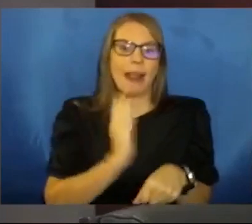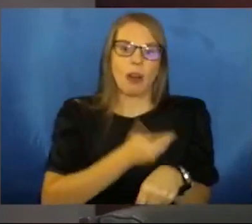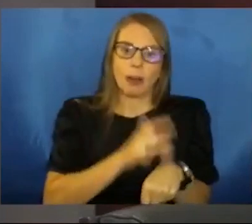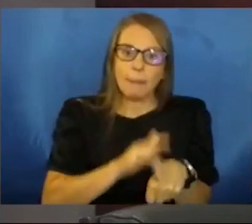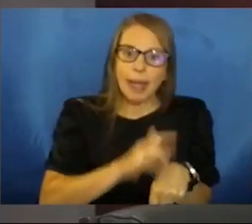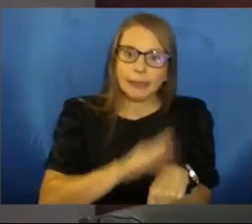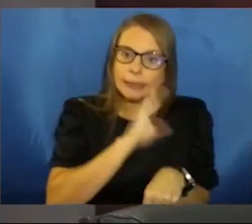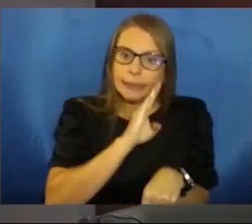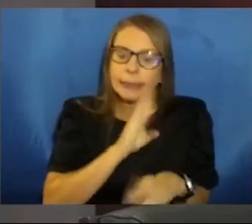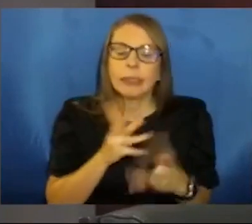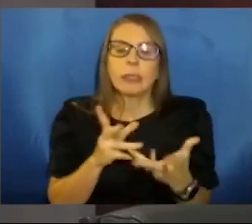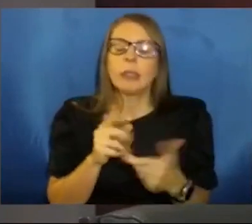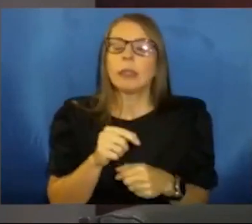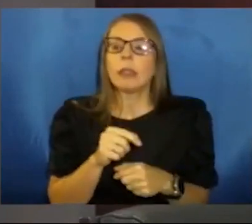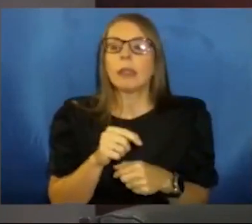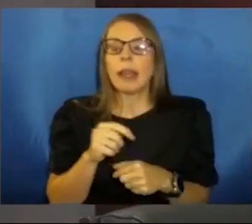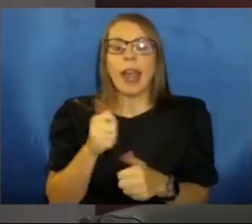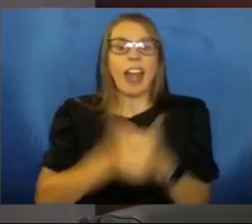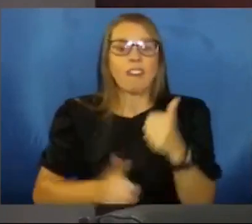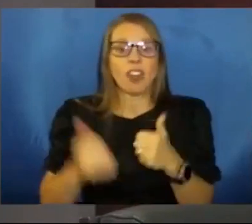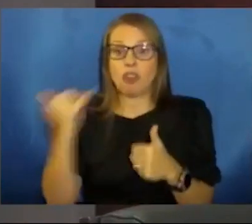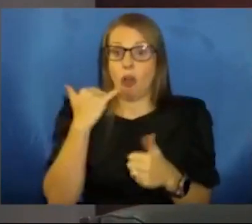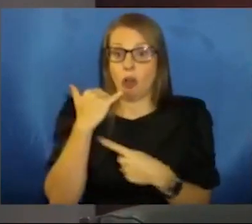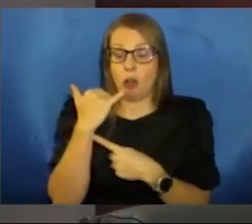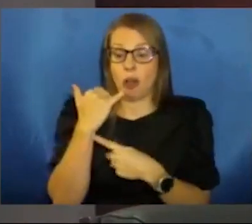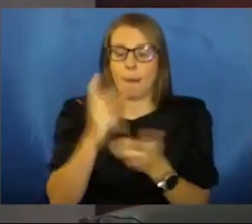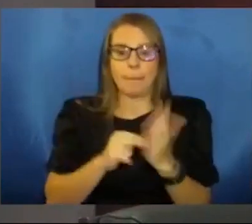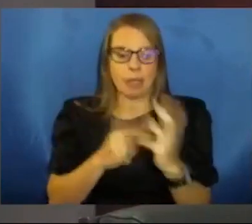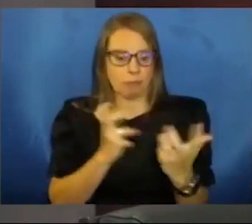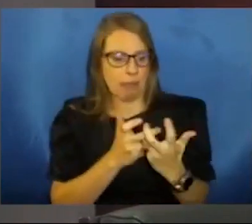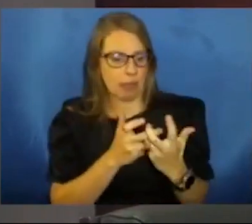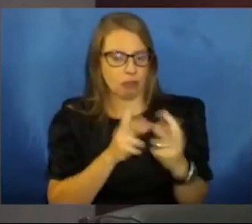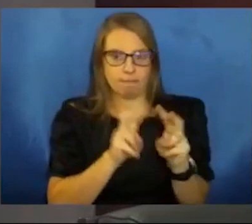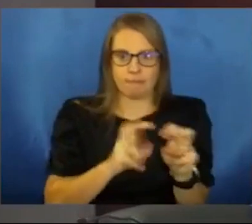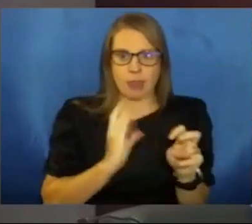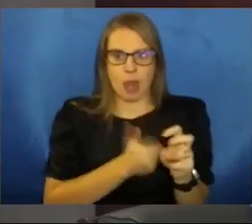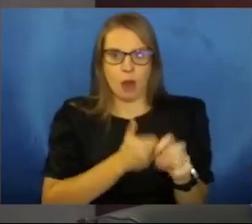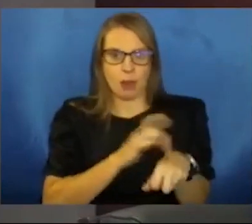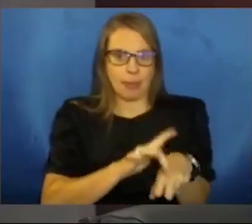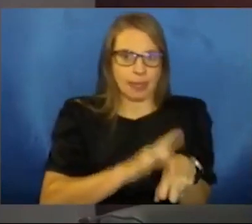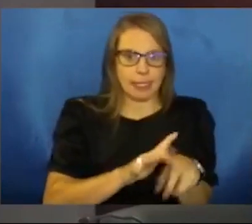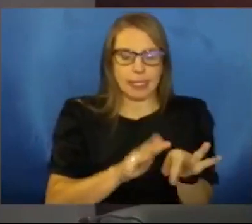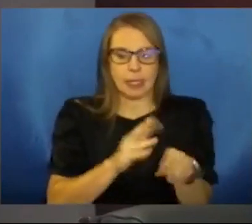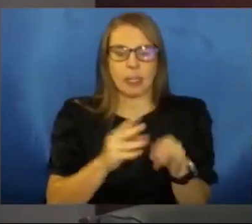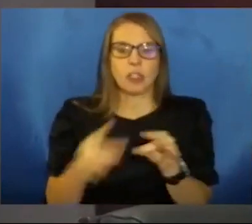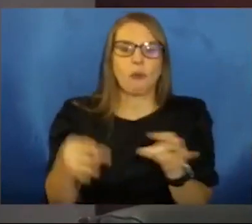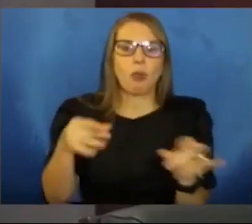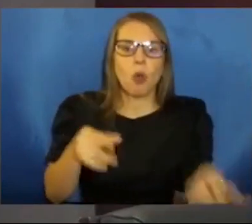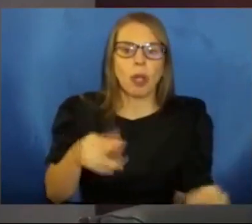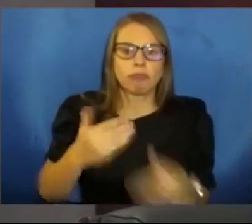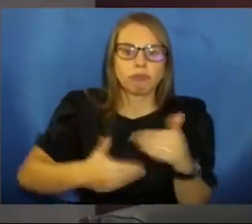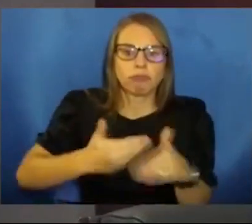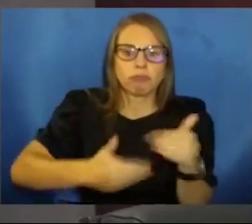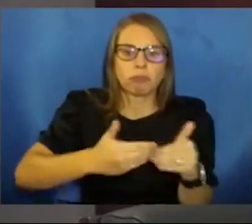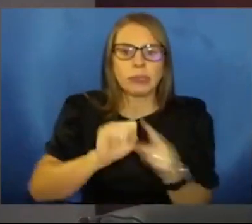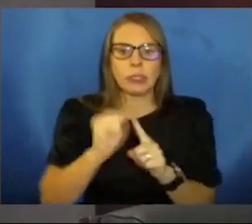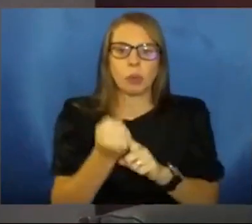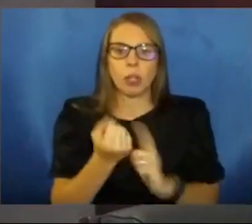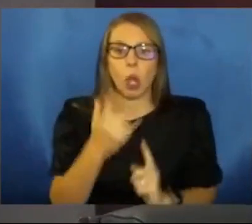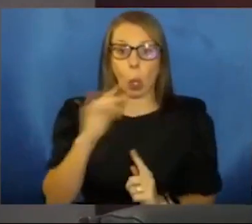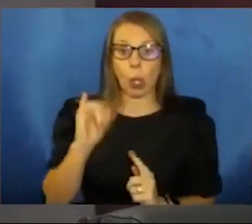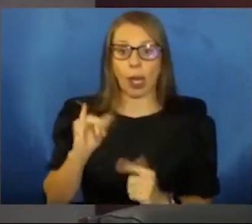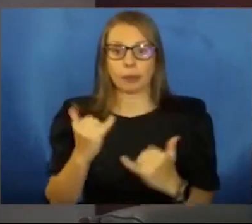I mean, I would imagine 24 hours in a day, you're doing this really up to the minute, right? We're doing it in real time. We're doing it minute by minute. We have constant updates in